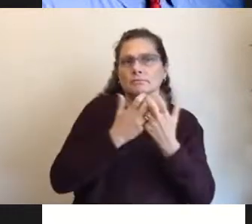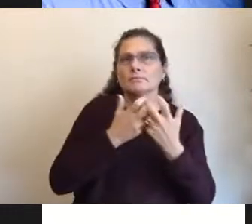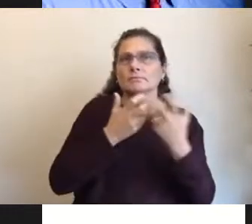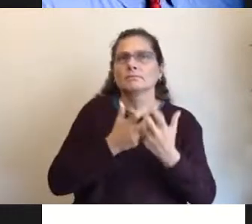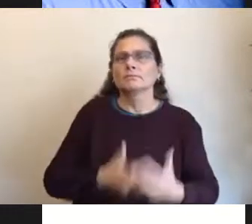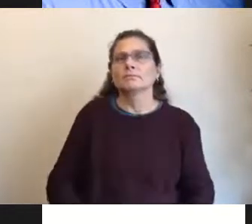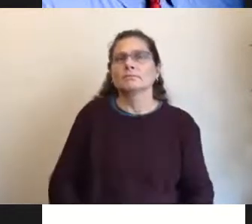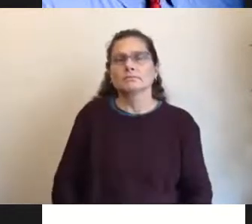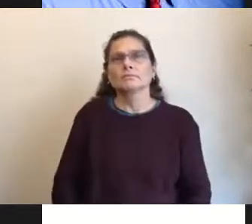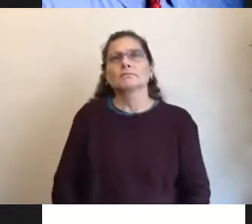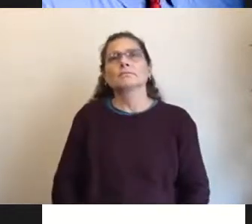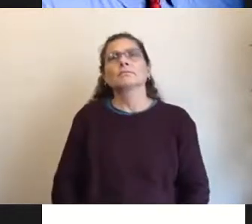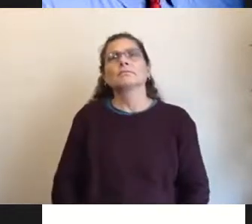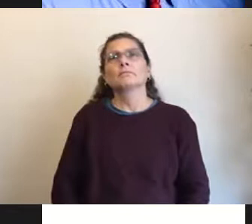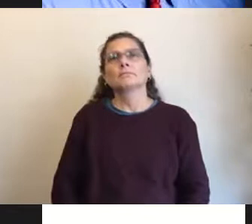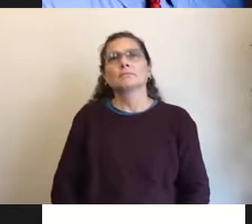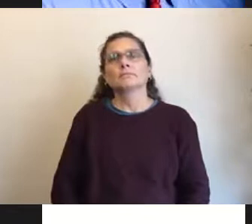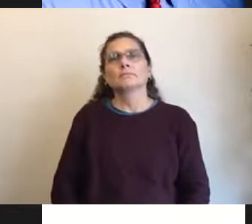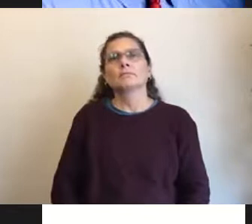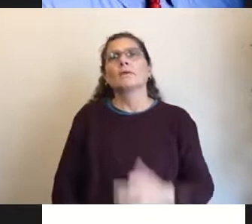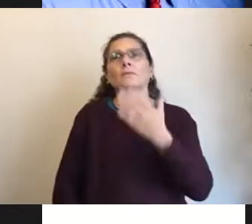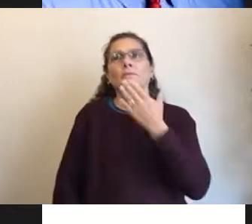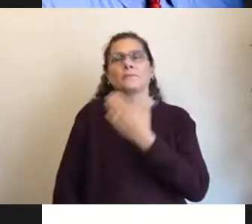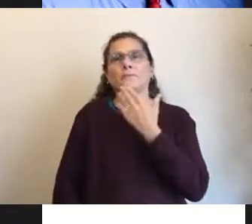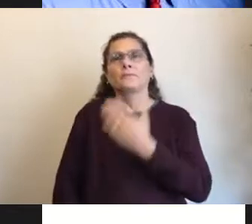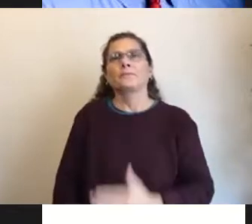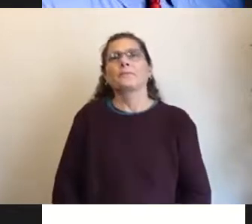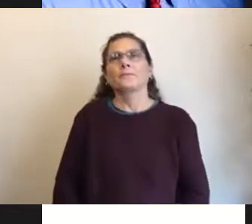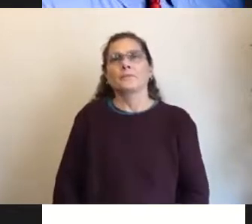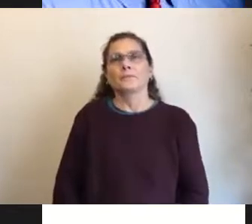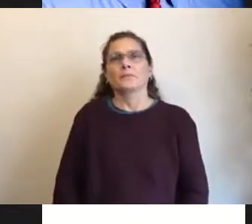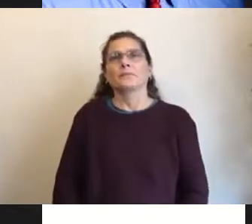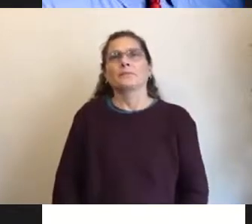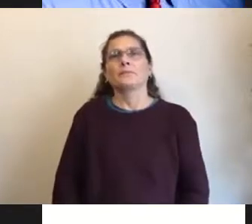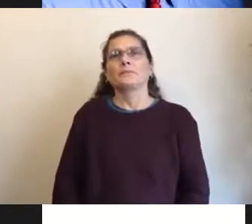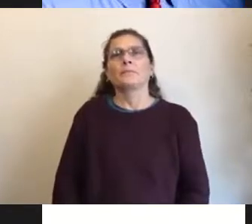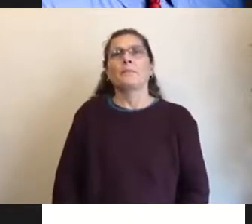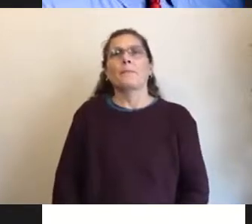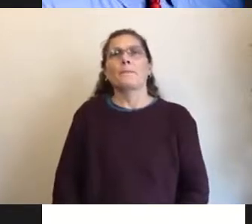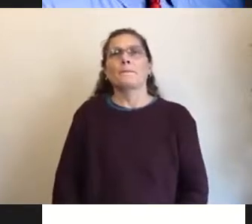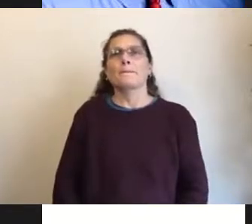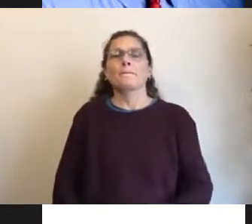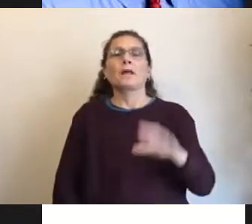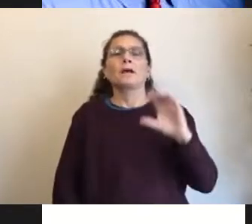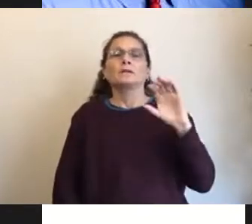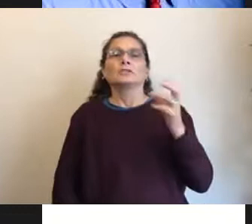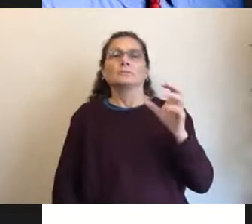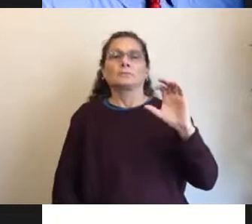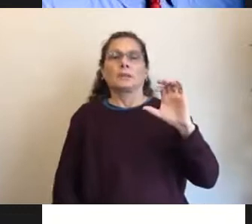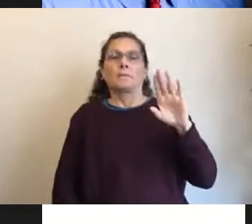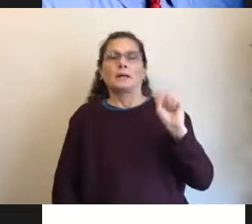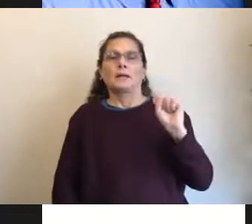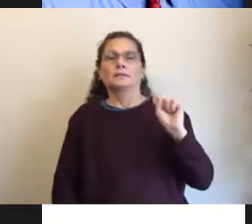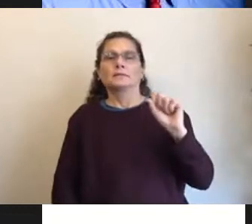Thank you, Commissioner Jackson. Our next question comes from Sharon Bajenda at CBS 58 for Mayor Barrett and Commissioner Jackson. Did you